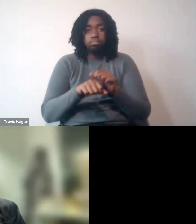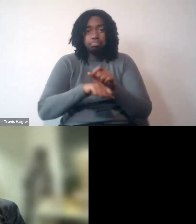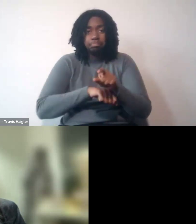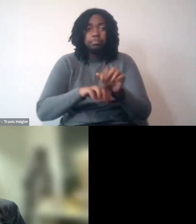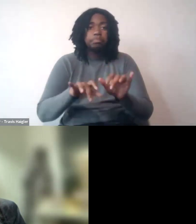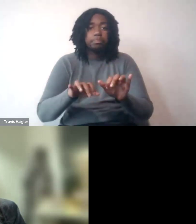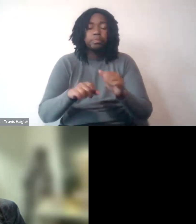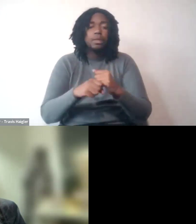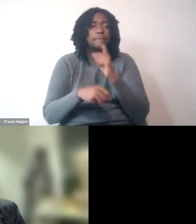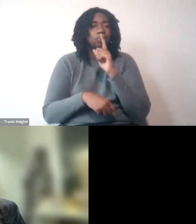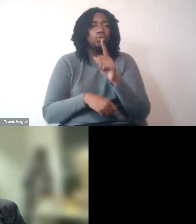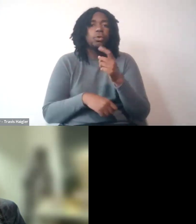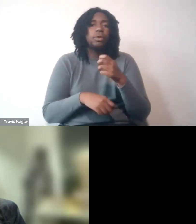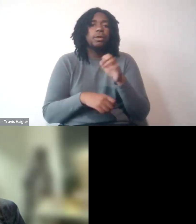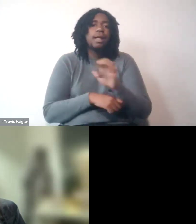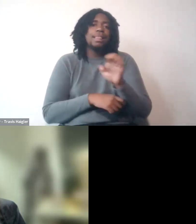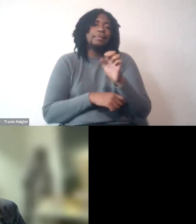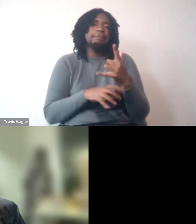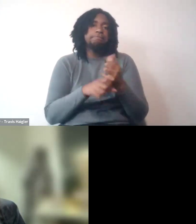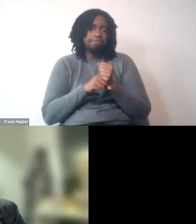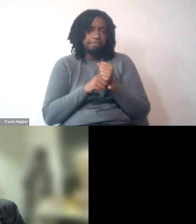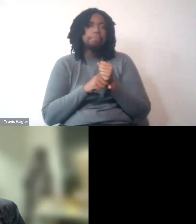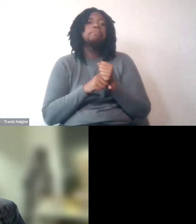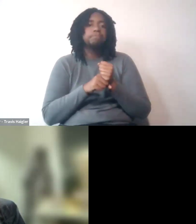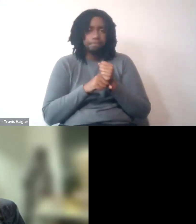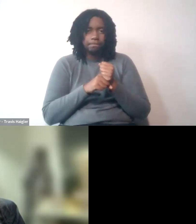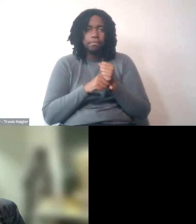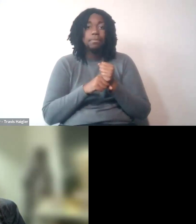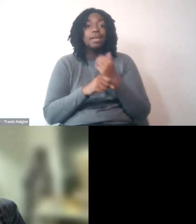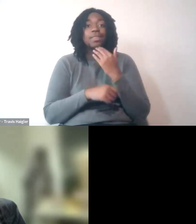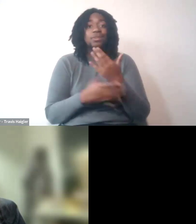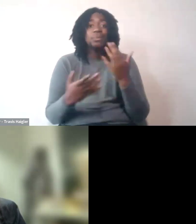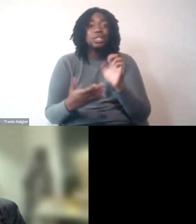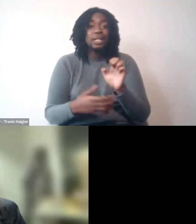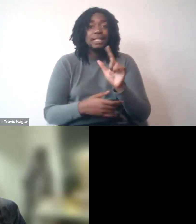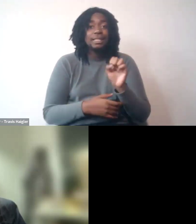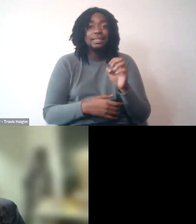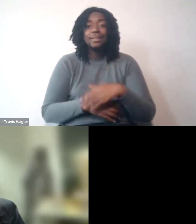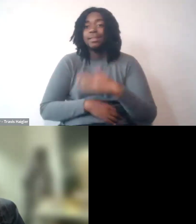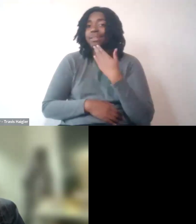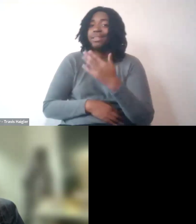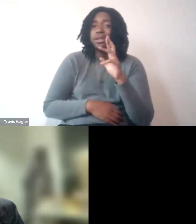and we'll make sure Elise sees that. And yeah, thank you so much, Elise. Thank you, Ronnie.